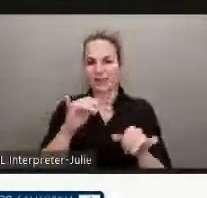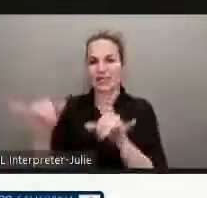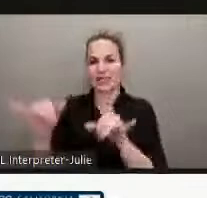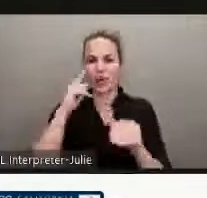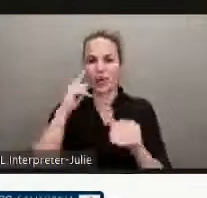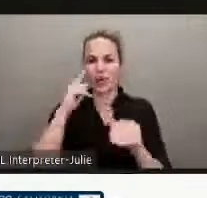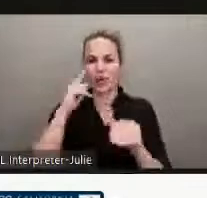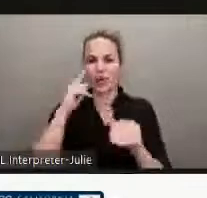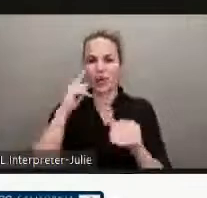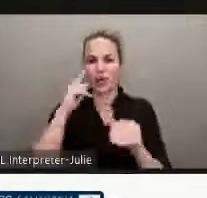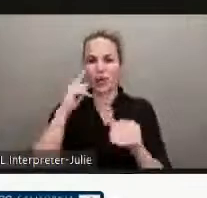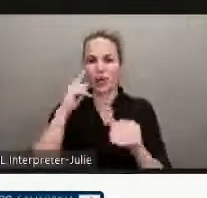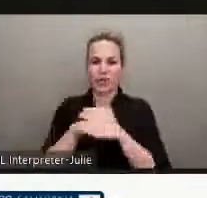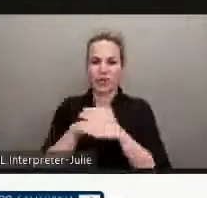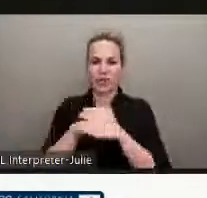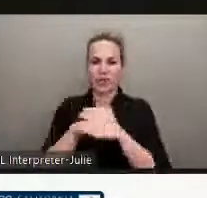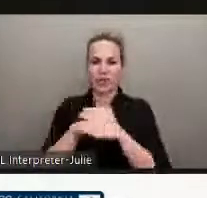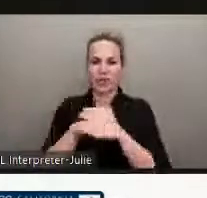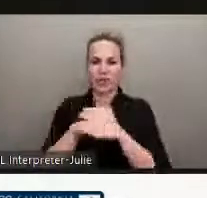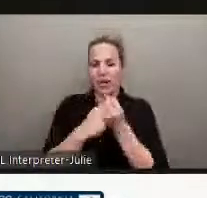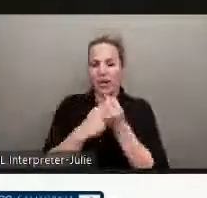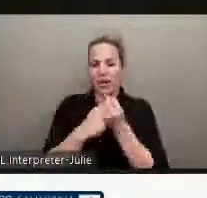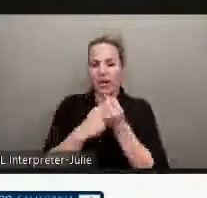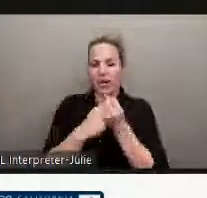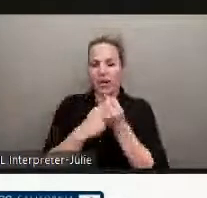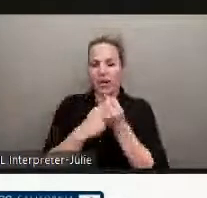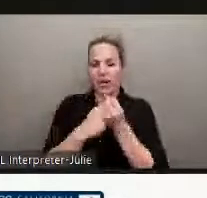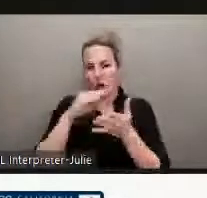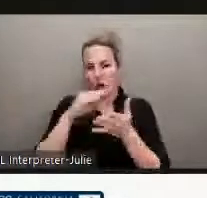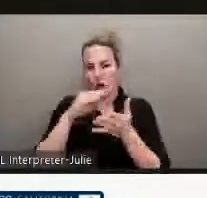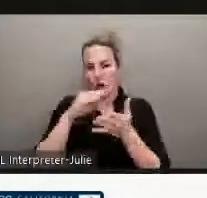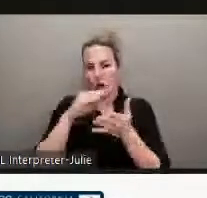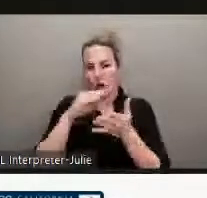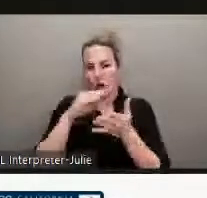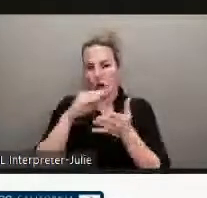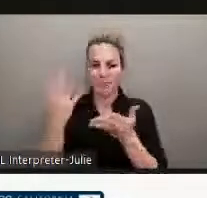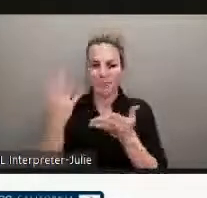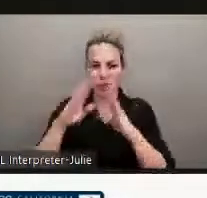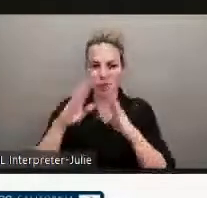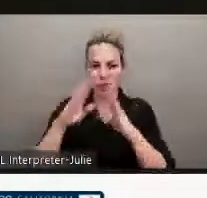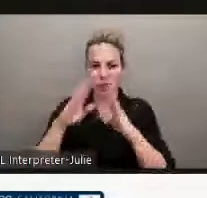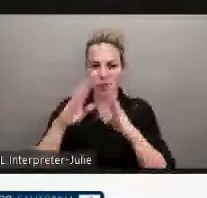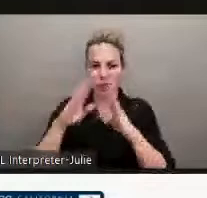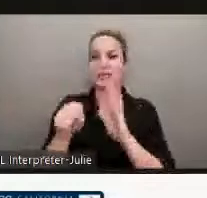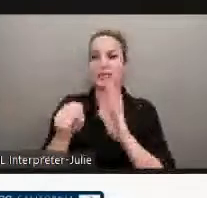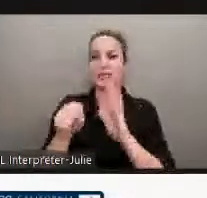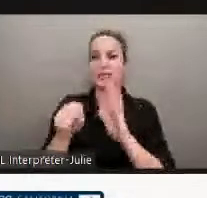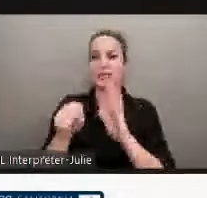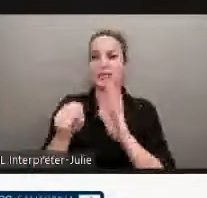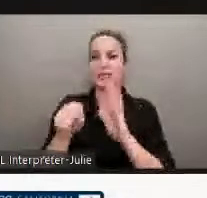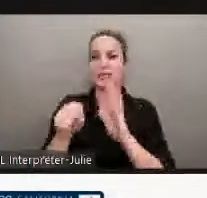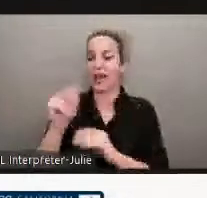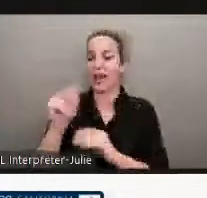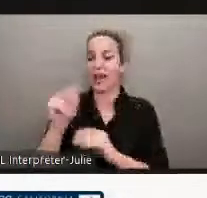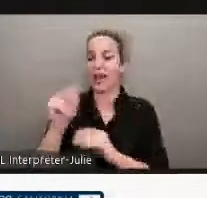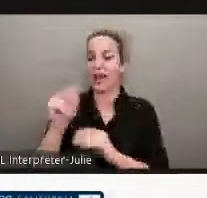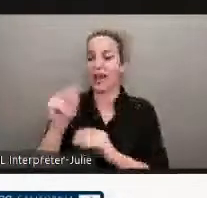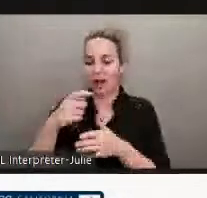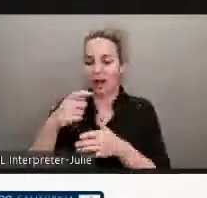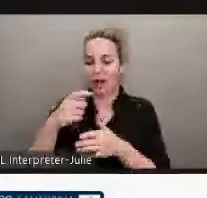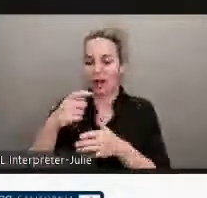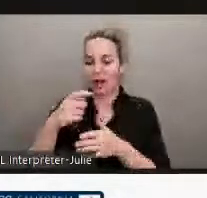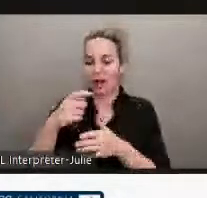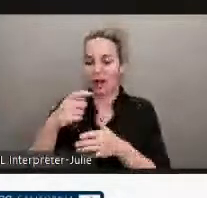accessibility while supporting positive learning and developmental outcomes for children. The state also convened a rate and quality stakeholder work group